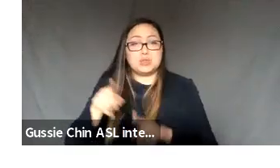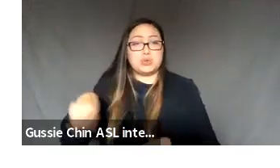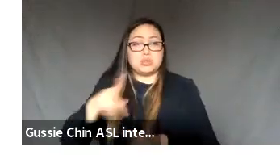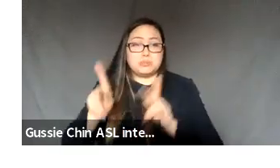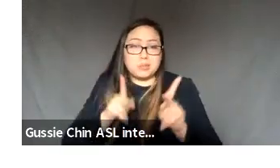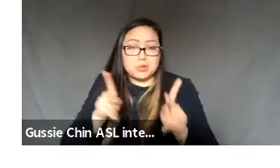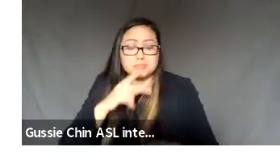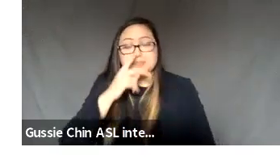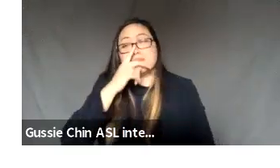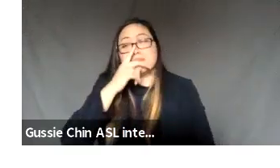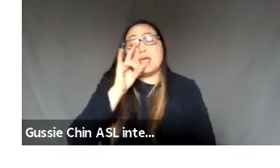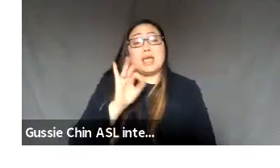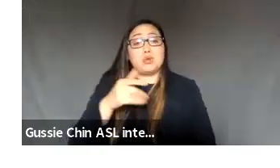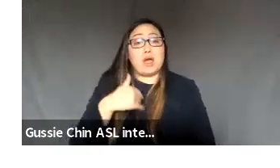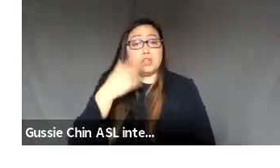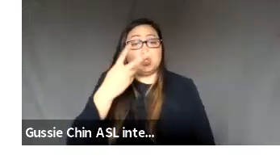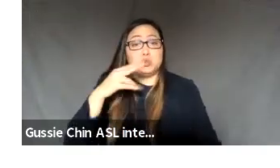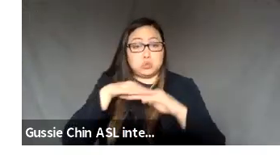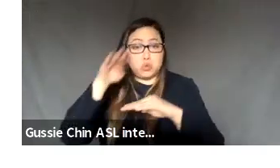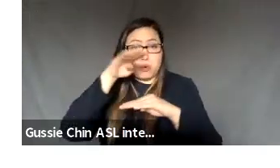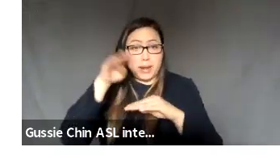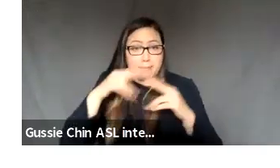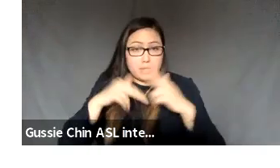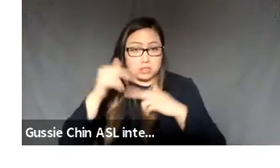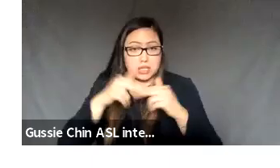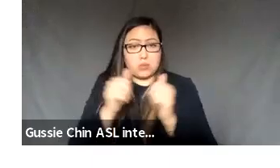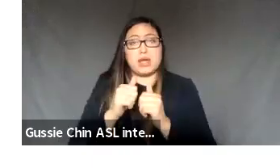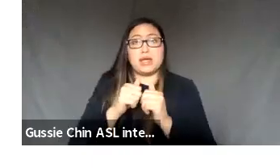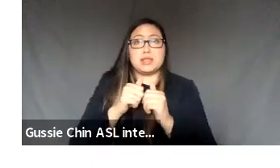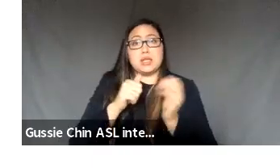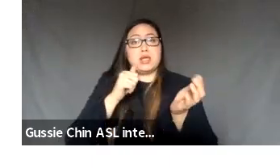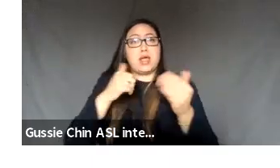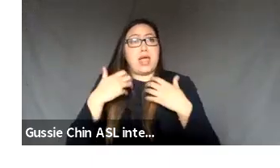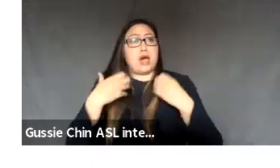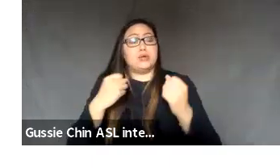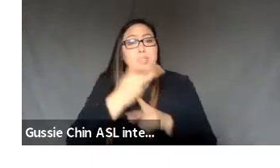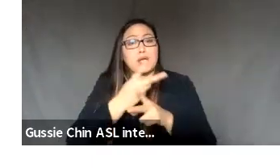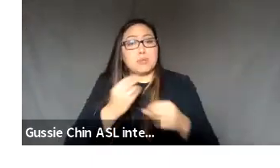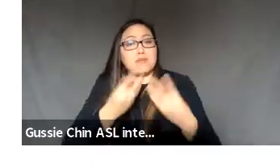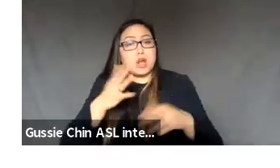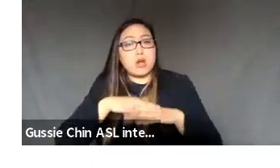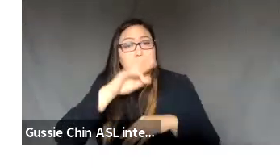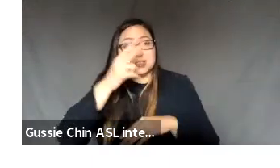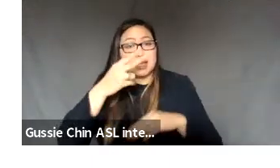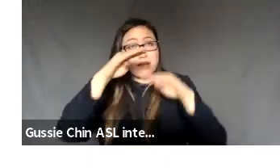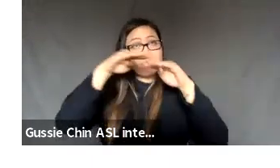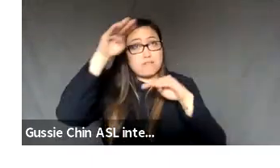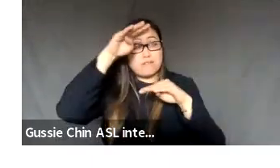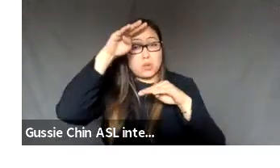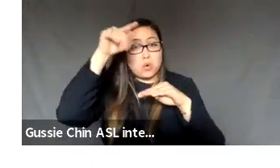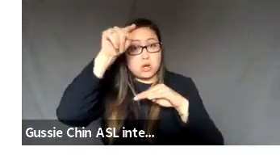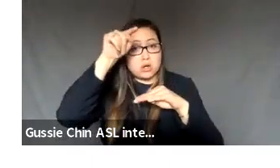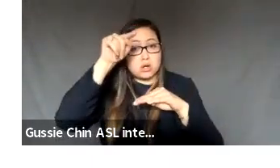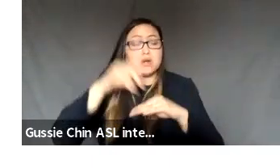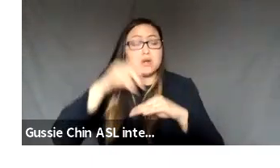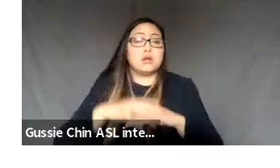have a 2-story building with a healthcare provider on the 2nd floor, and you have sales and rental establishments of